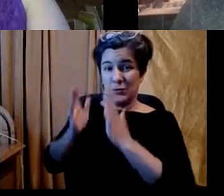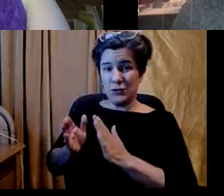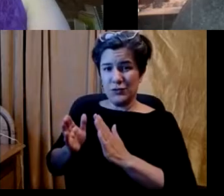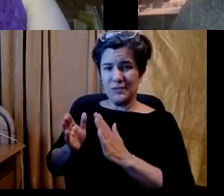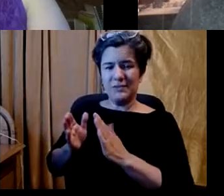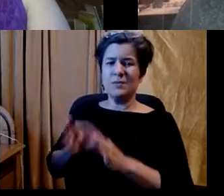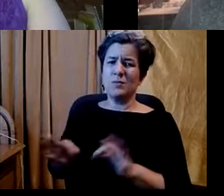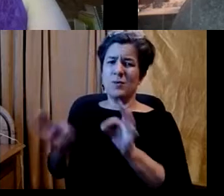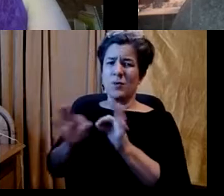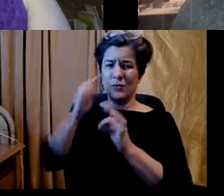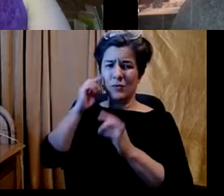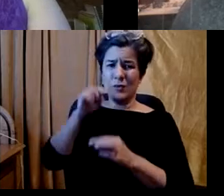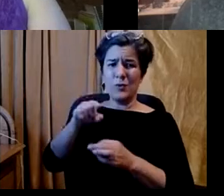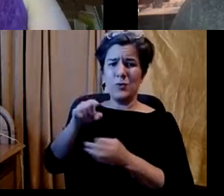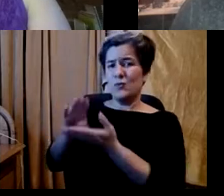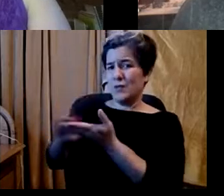them.